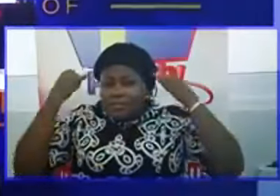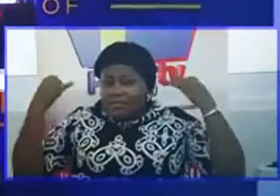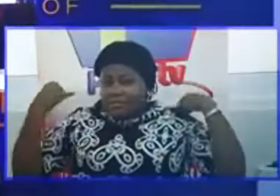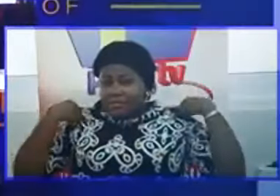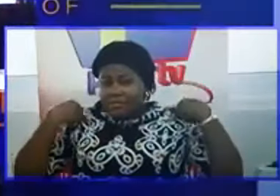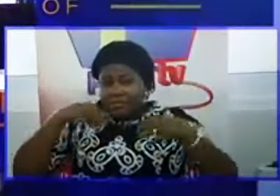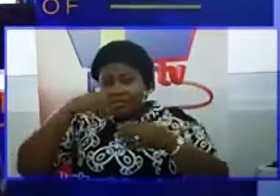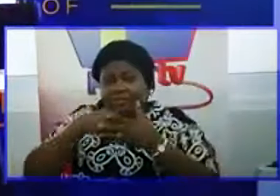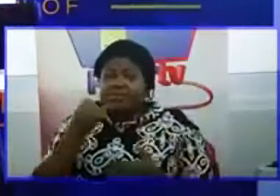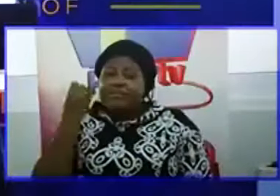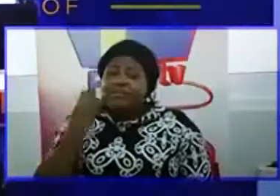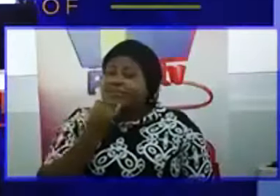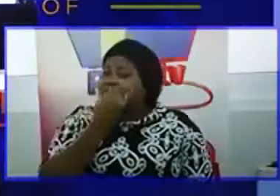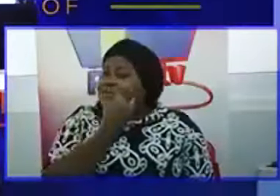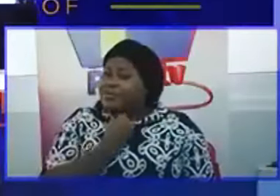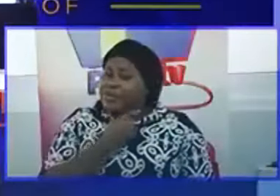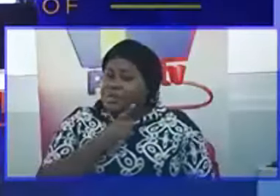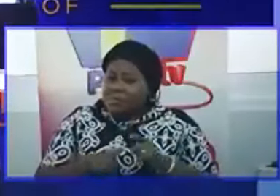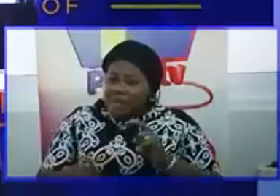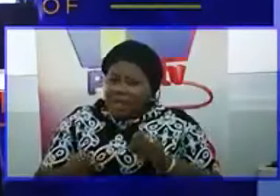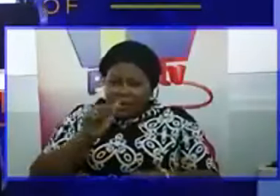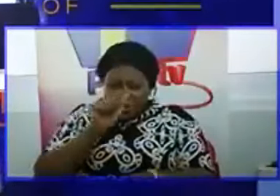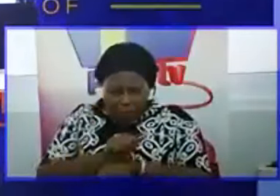But he functioned as a priest and a prophet